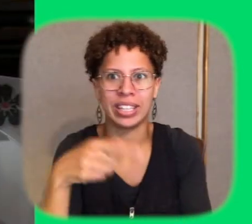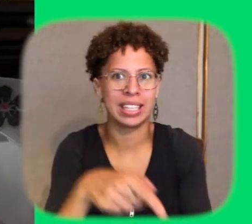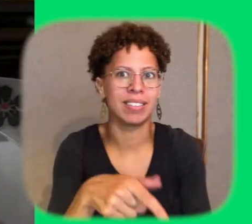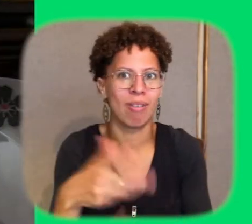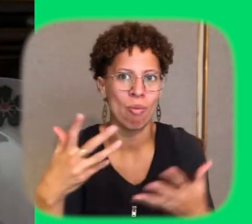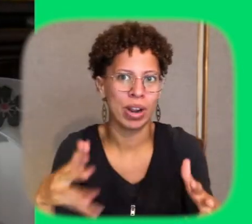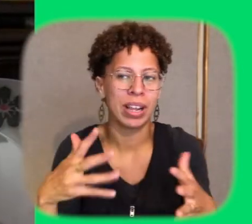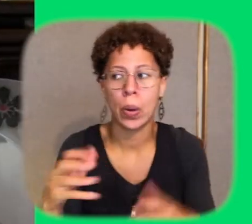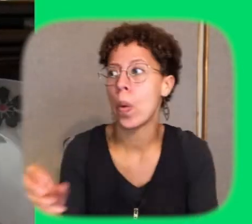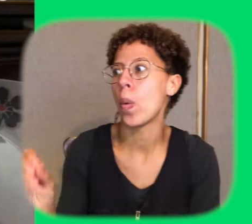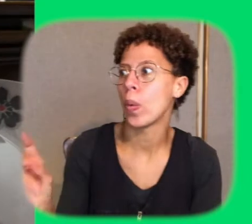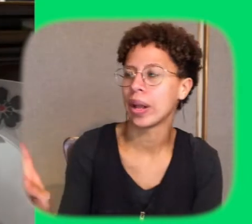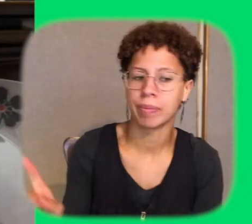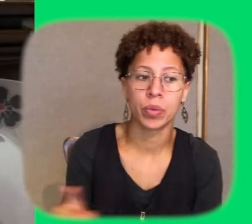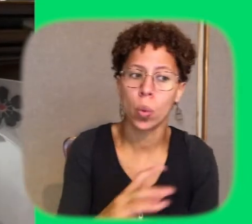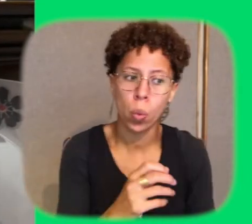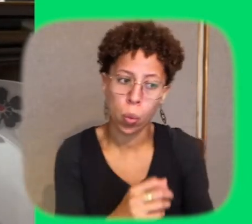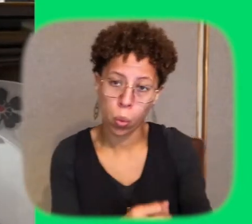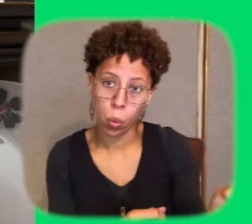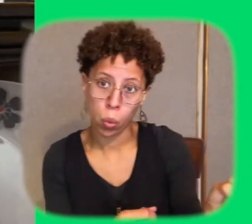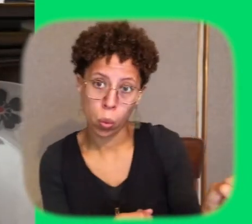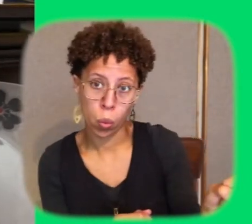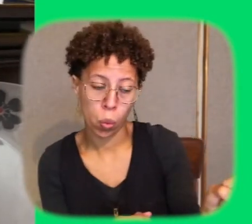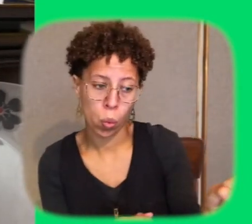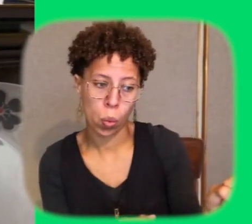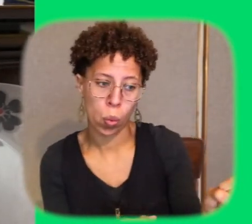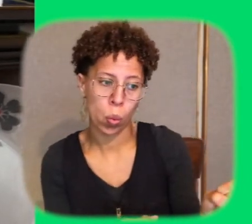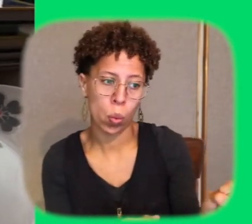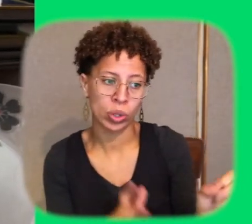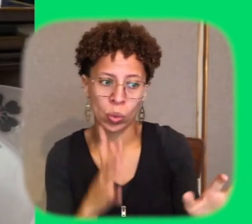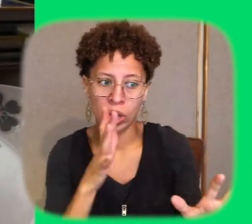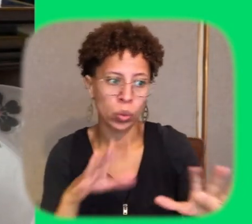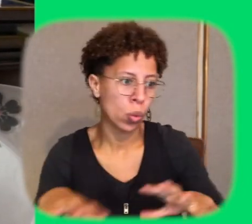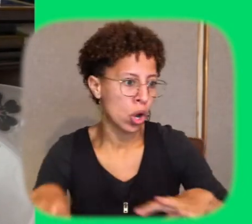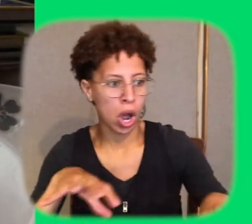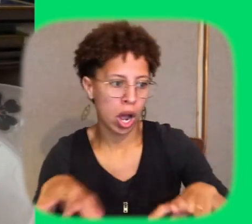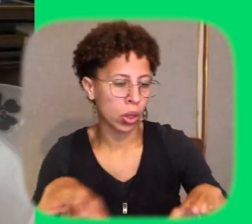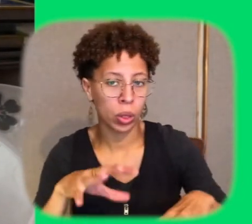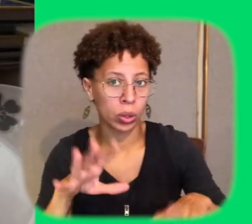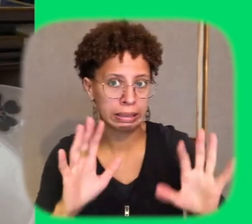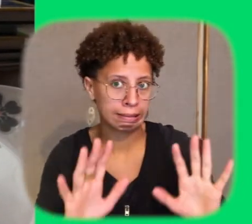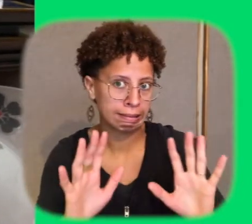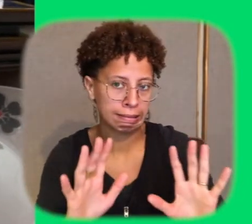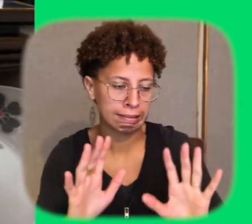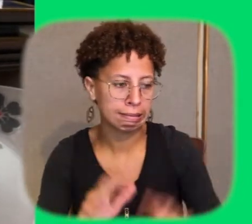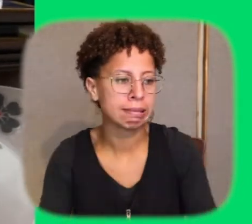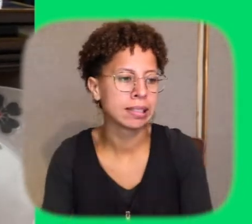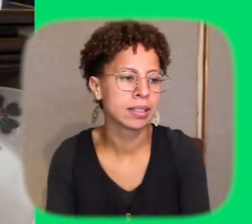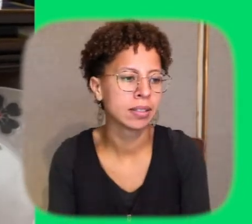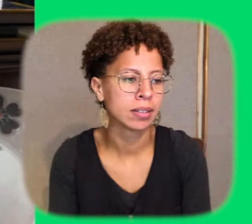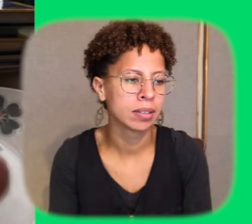hang on. I'll pass them to you. We don't want to knock that water over. Yeah. Let's see how many more we might get.